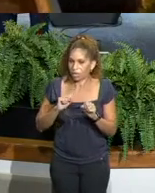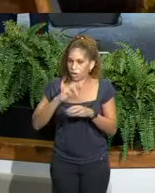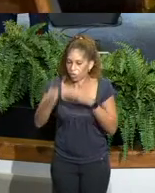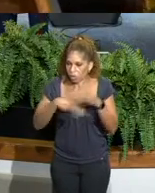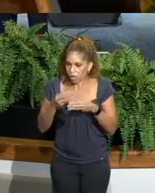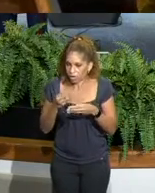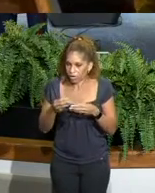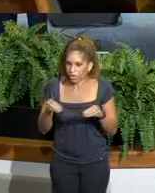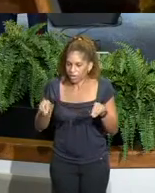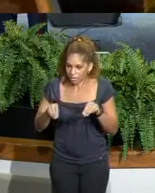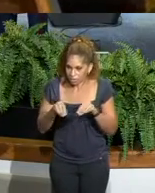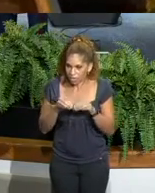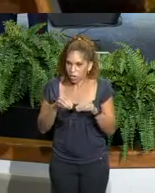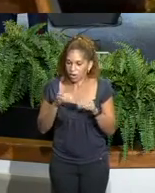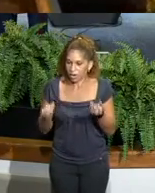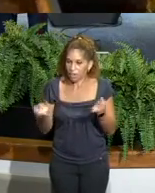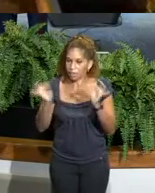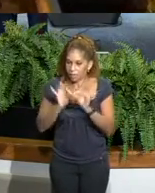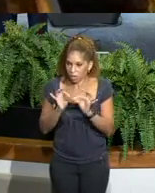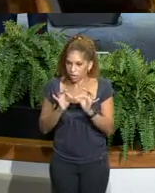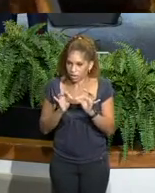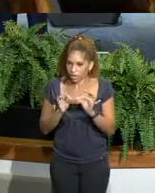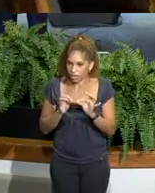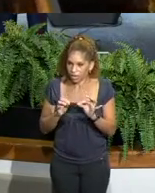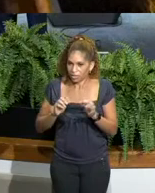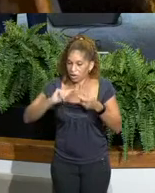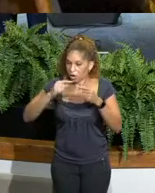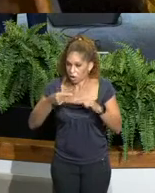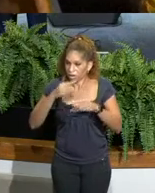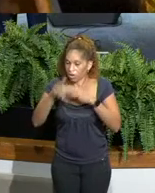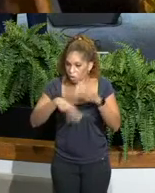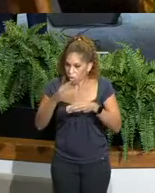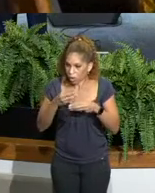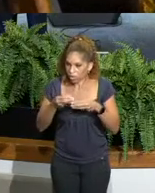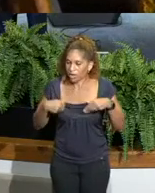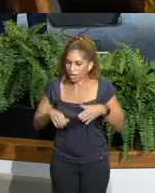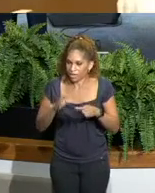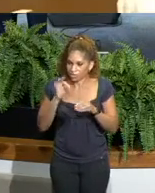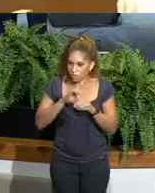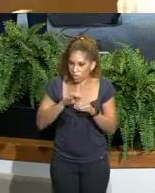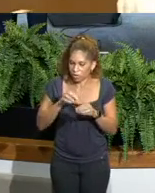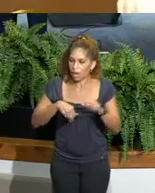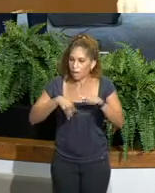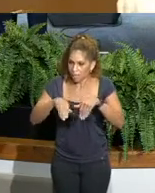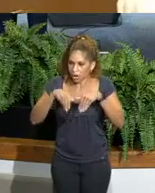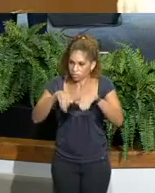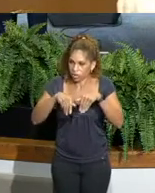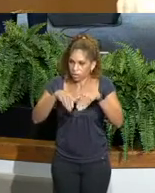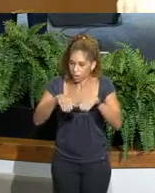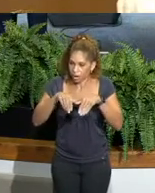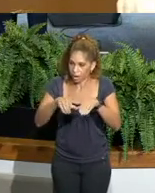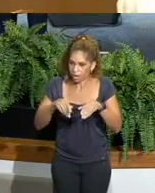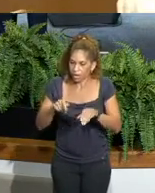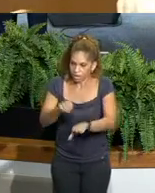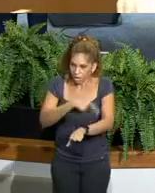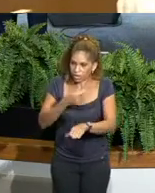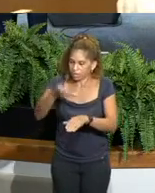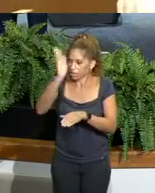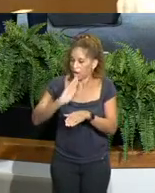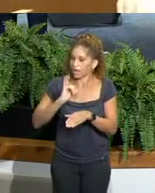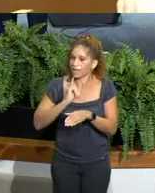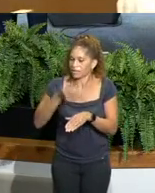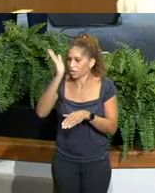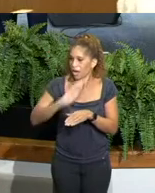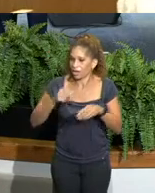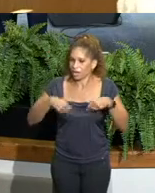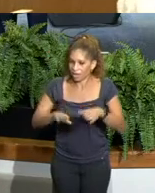say, let's vote. If we gotta march, march. If we gotta stand, stand. But as long as God is God, let's